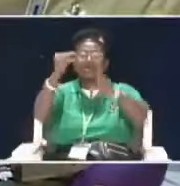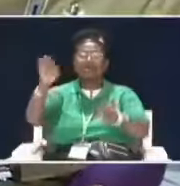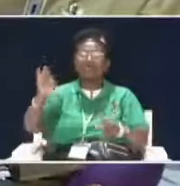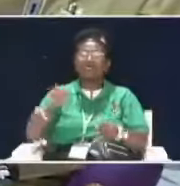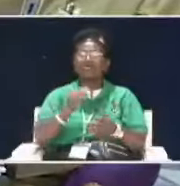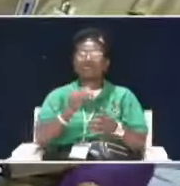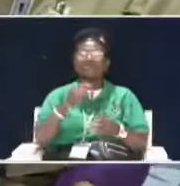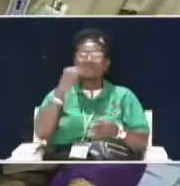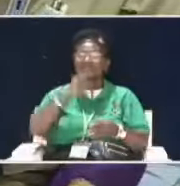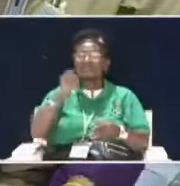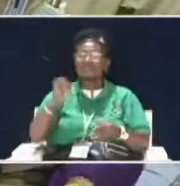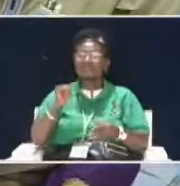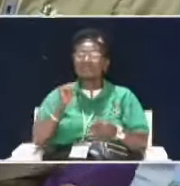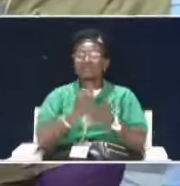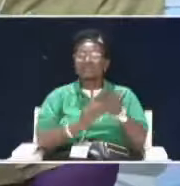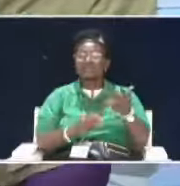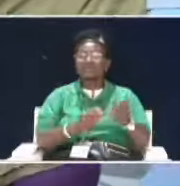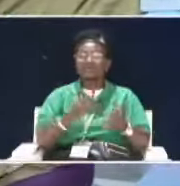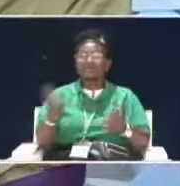something mighty is coming.